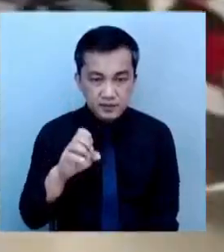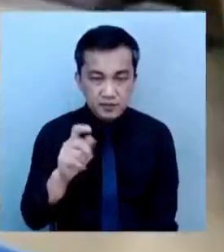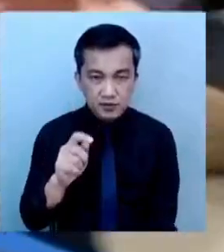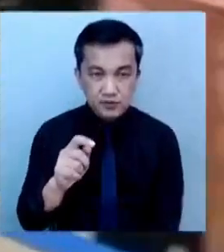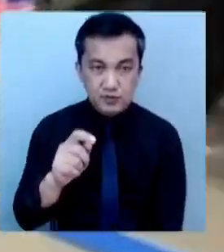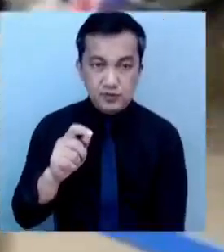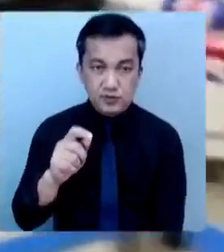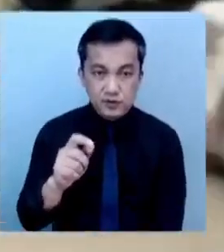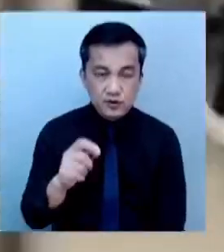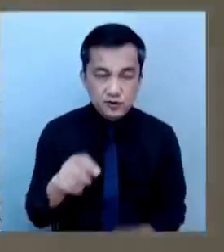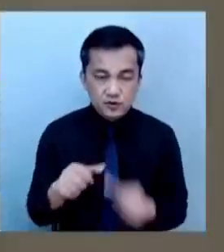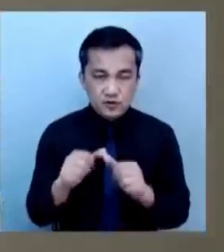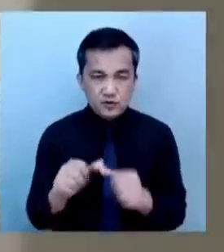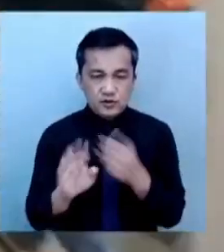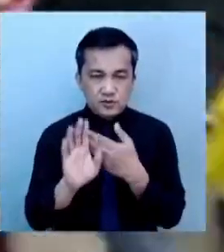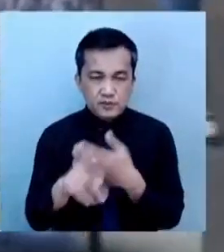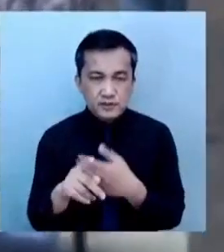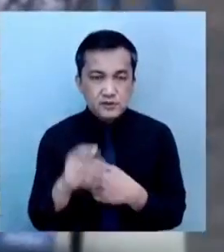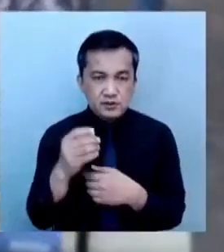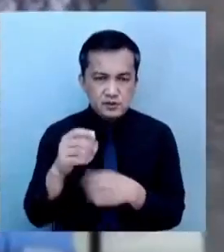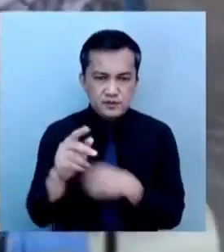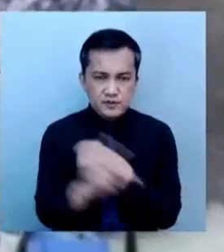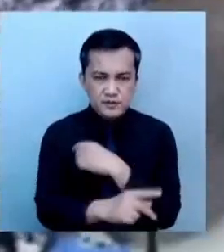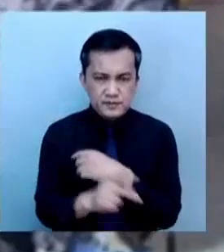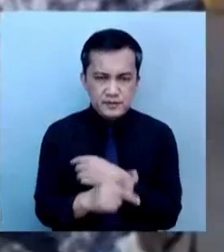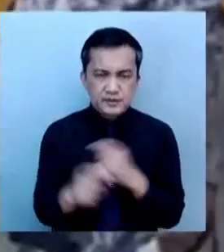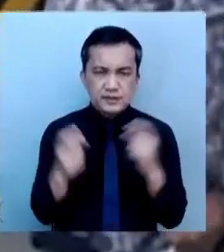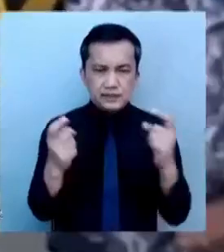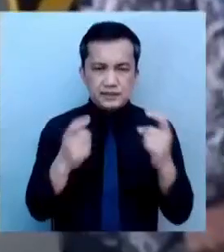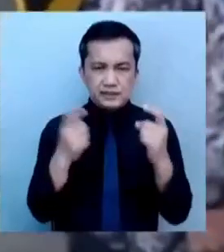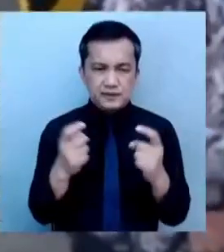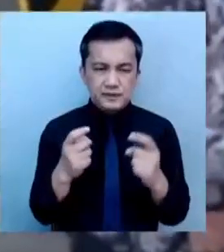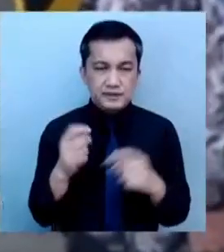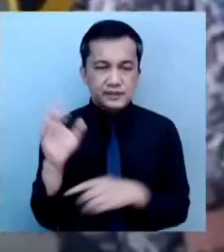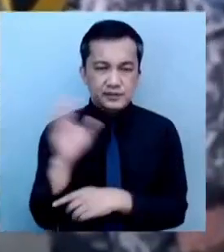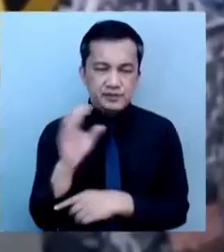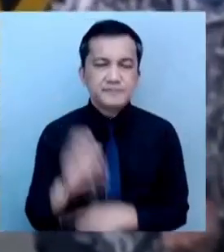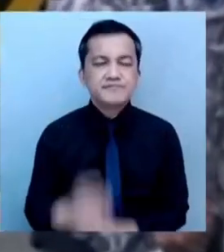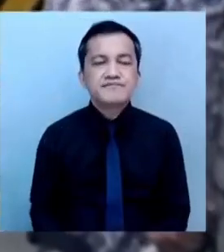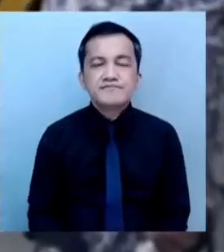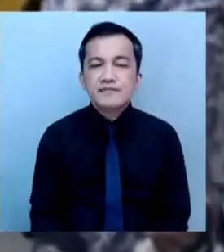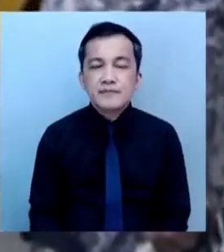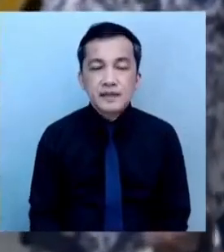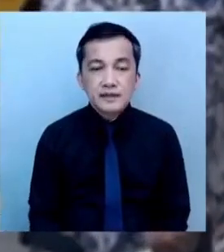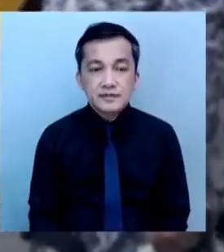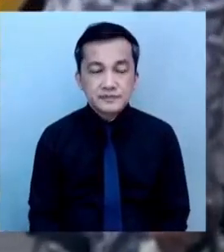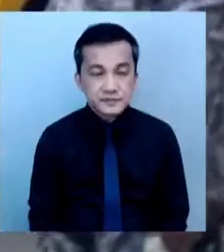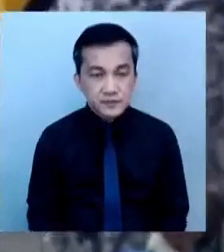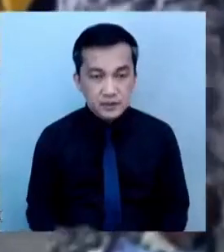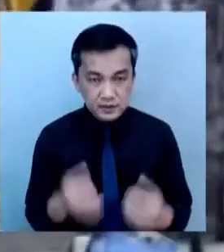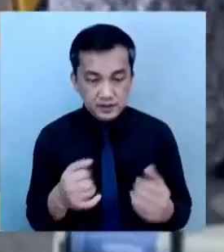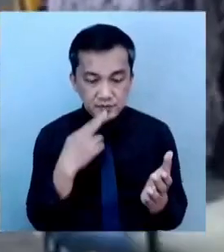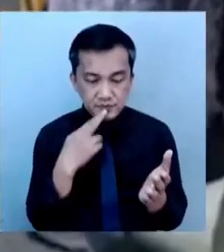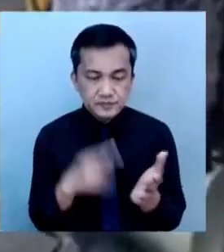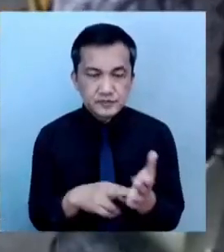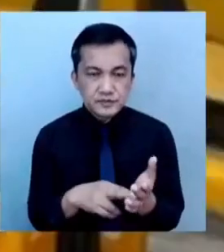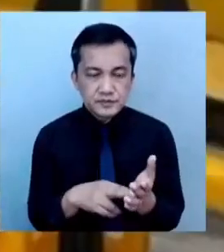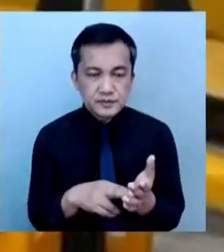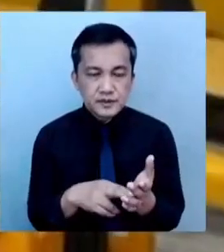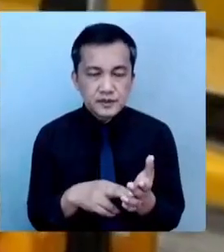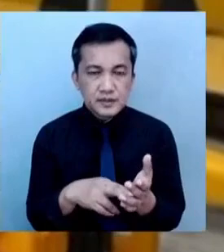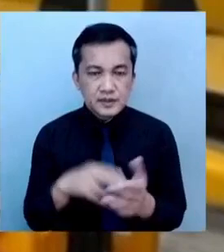their respective provinces to celebrate Christmas. At this time, according to the records of Philippine Ports